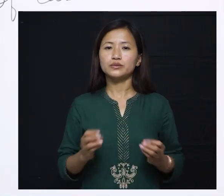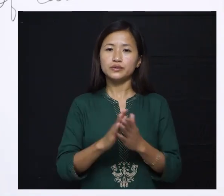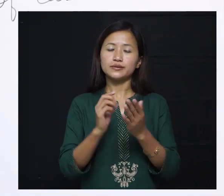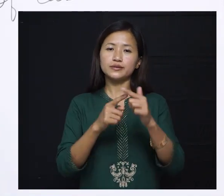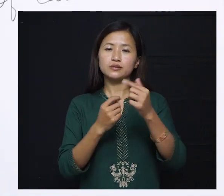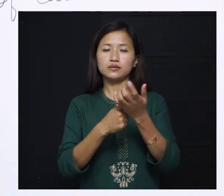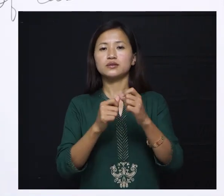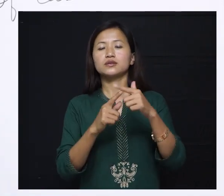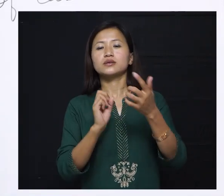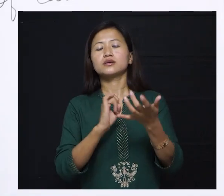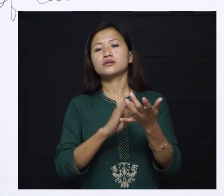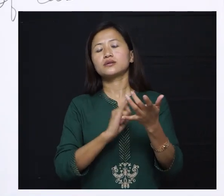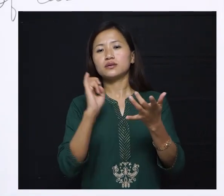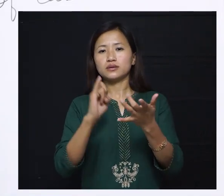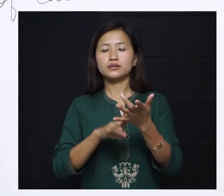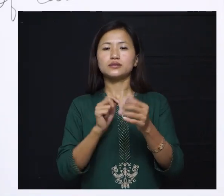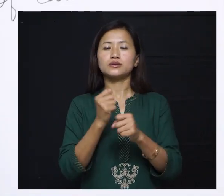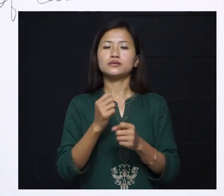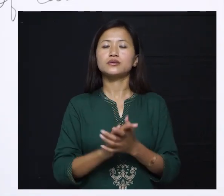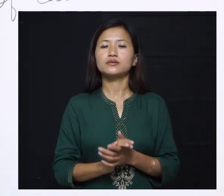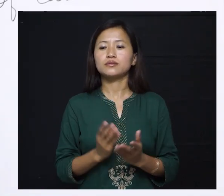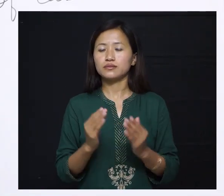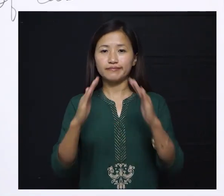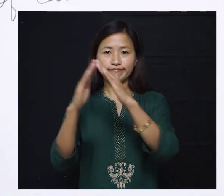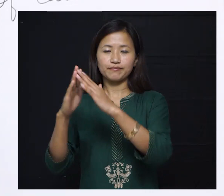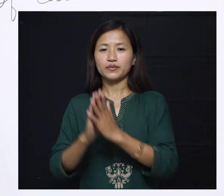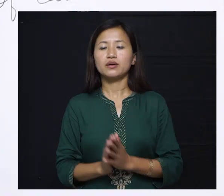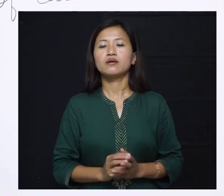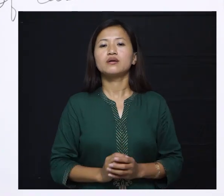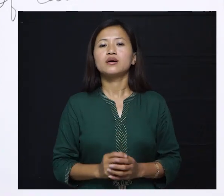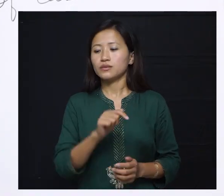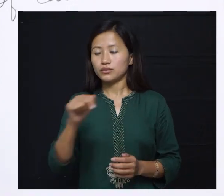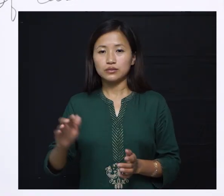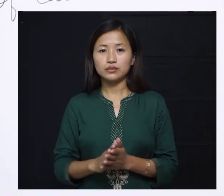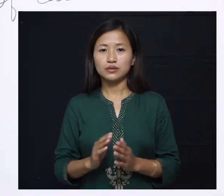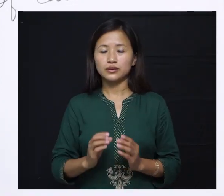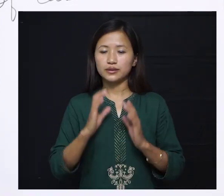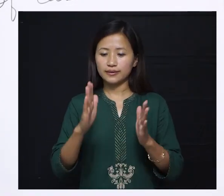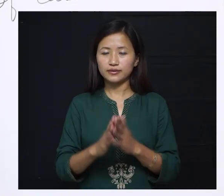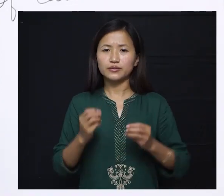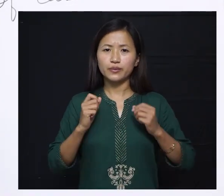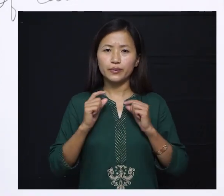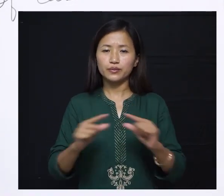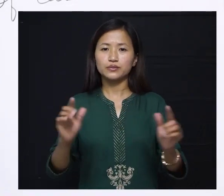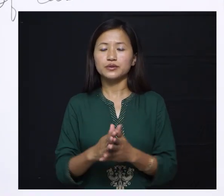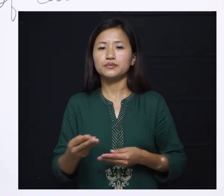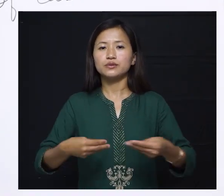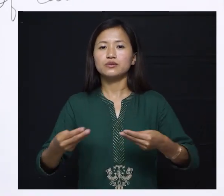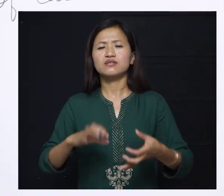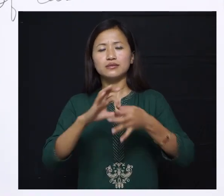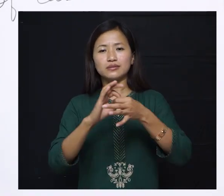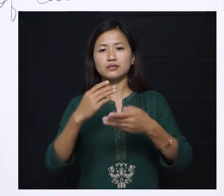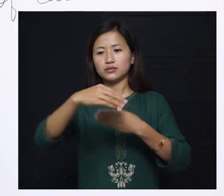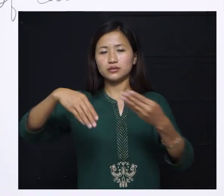town. I've mentioned to you about the port cities, which had a great business and trading relations